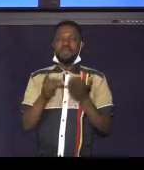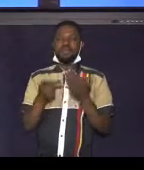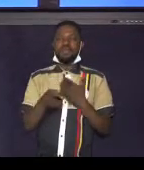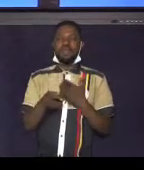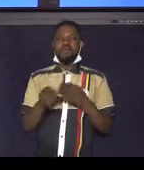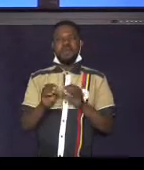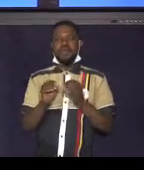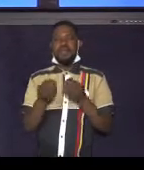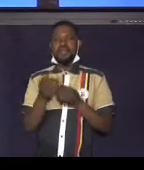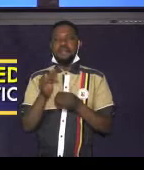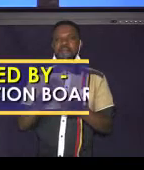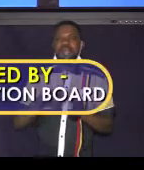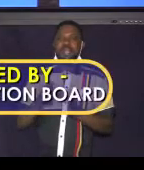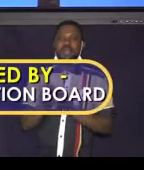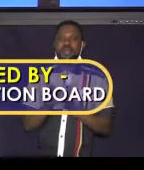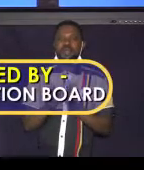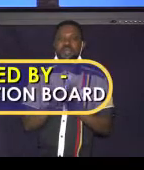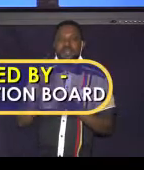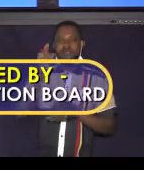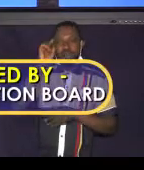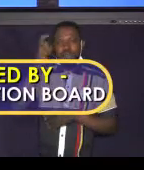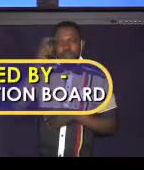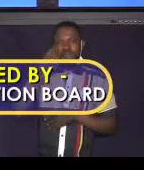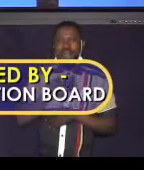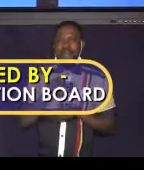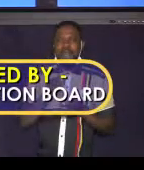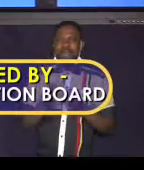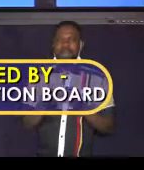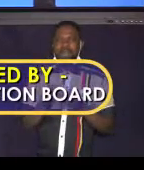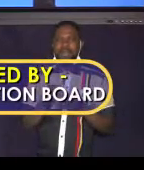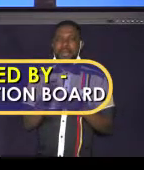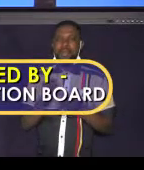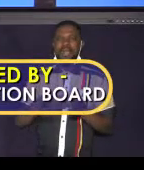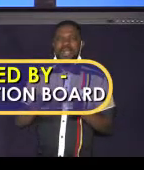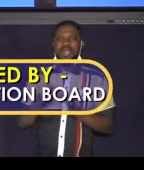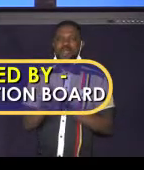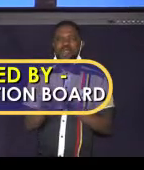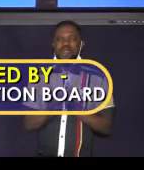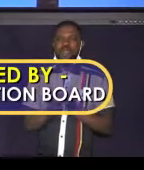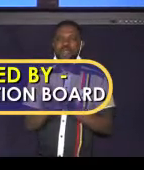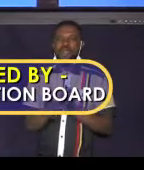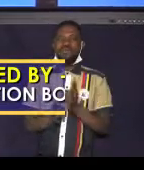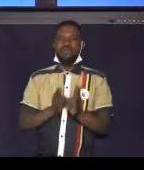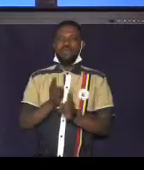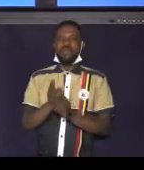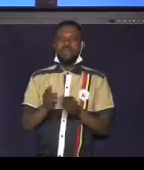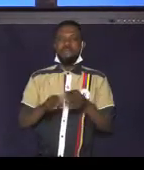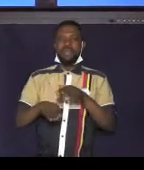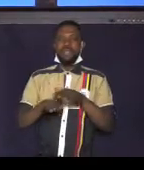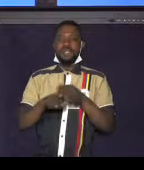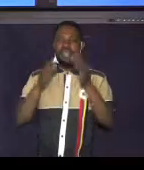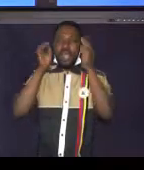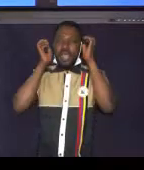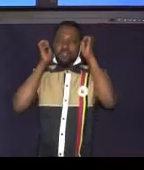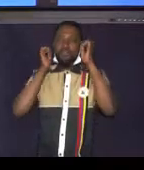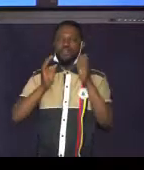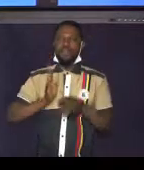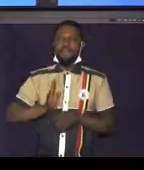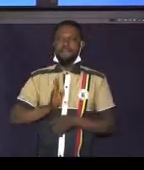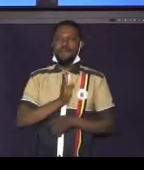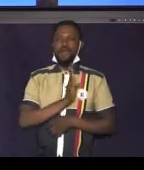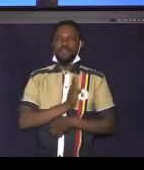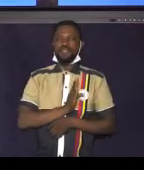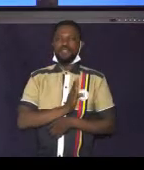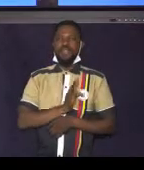program organized by Lagos State Government and packaged by Lagos State Universal Basic